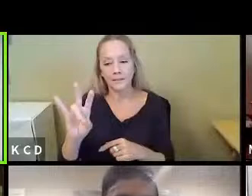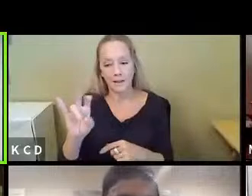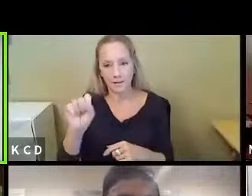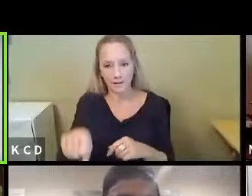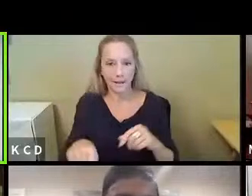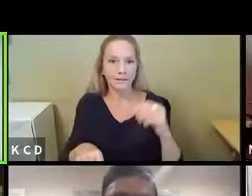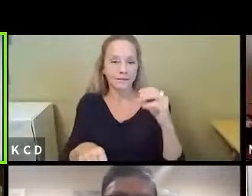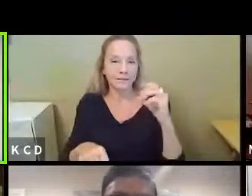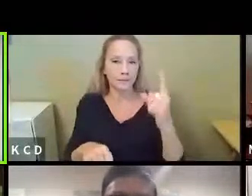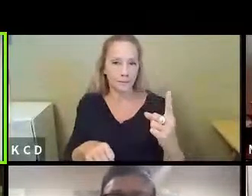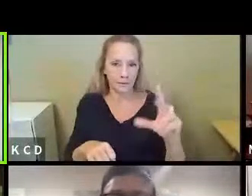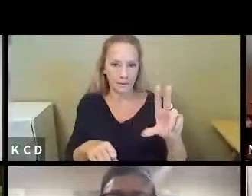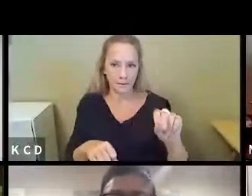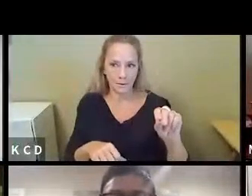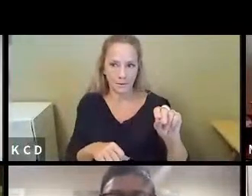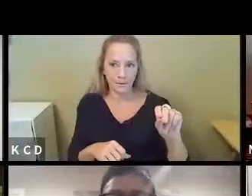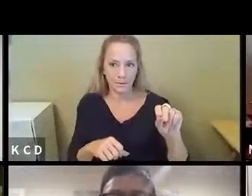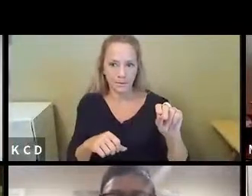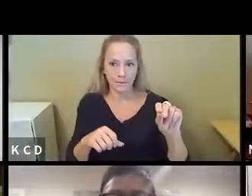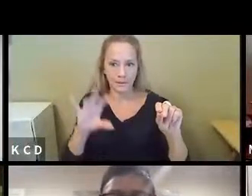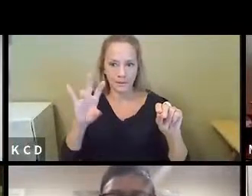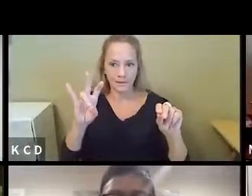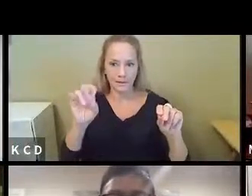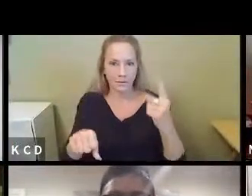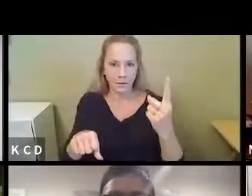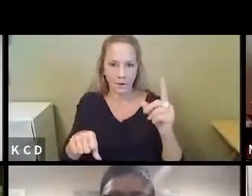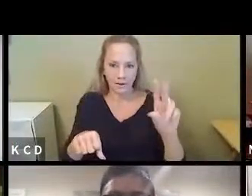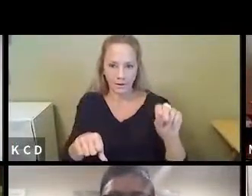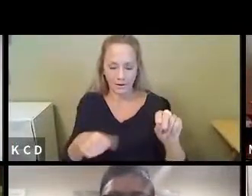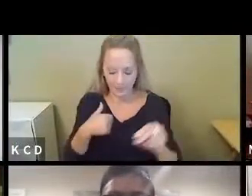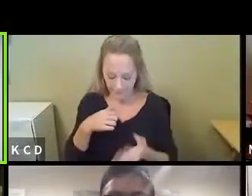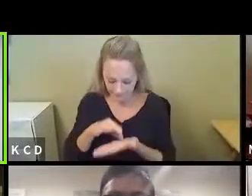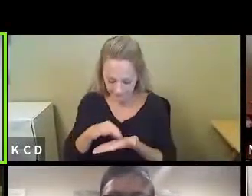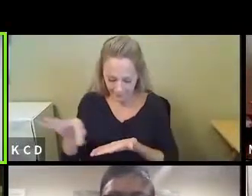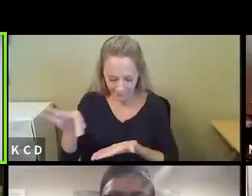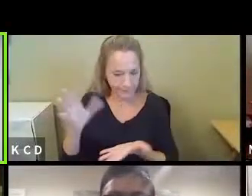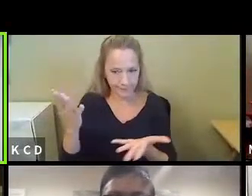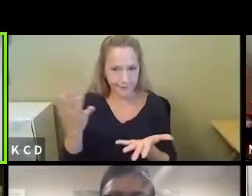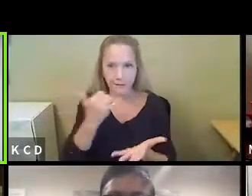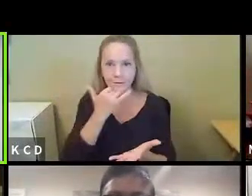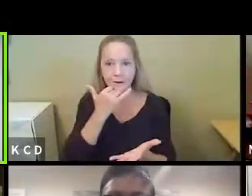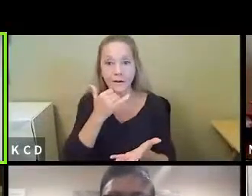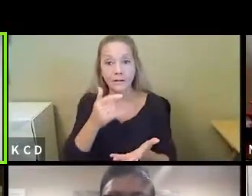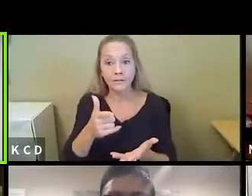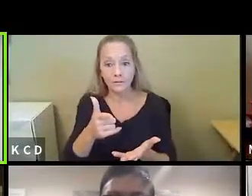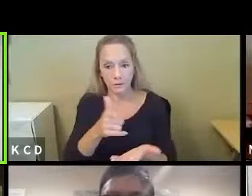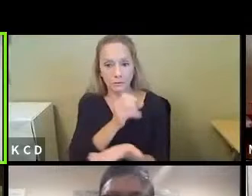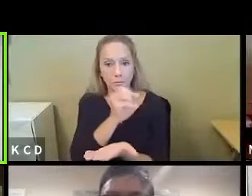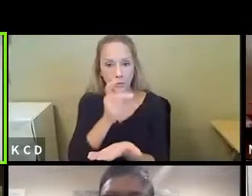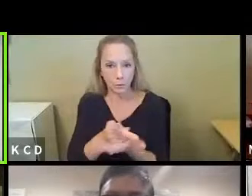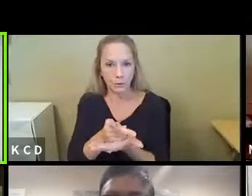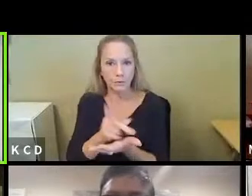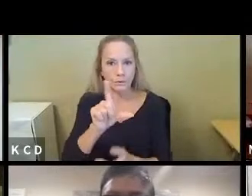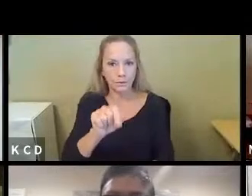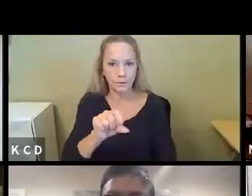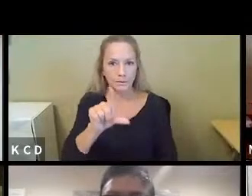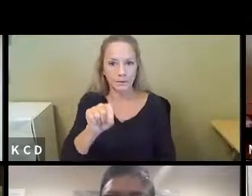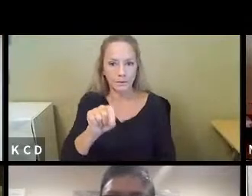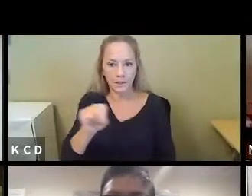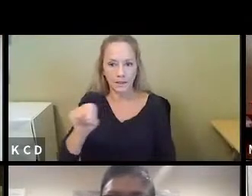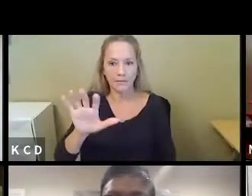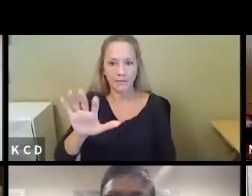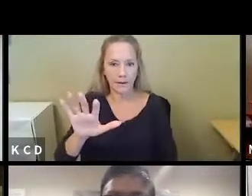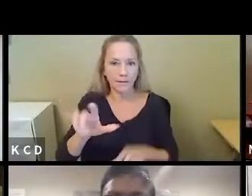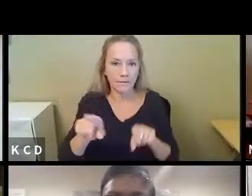Public math should not be my thing. you have approved 2020-5 as